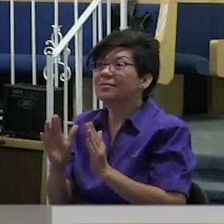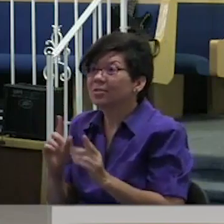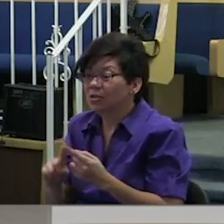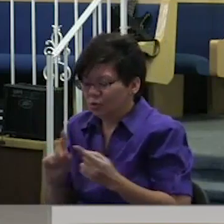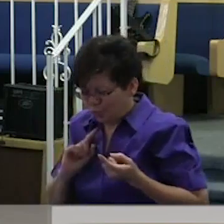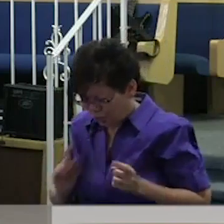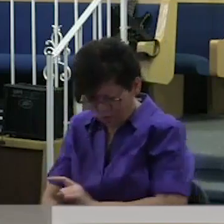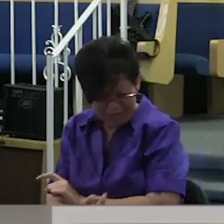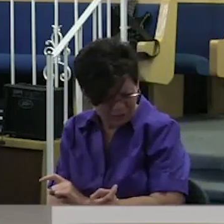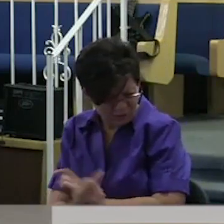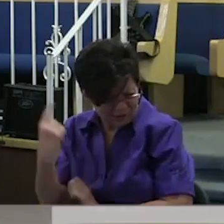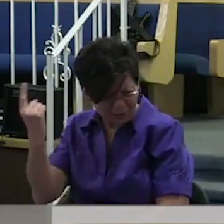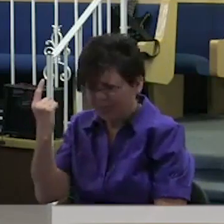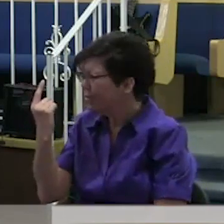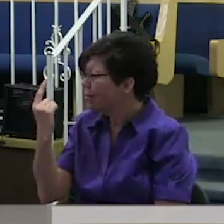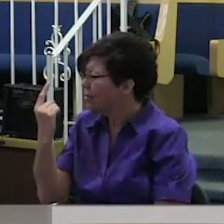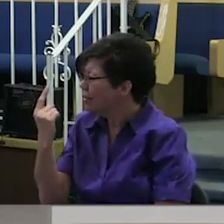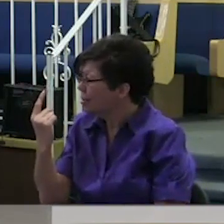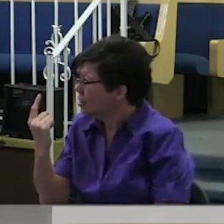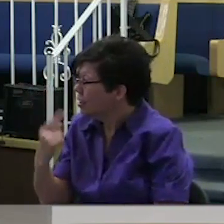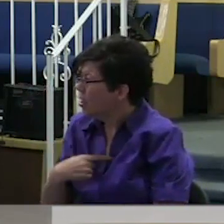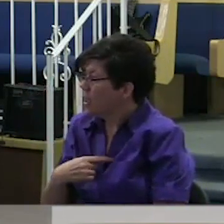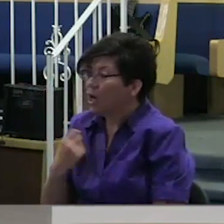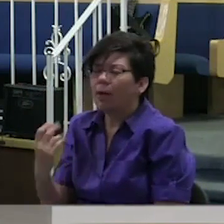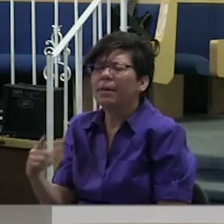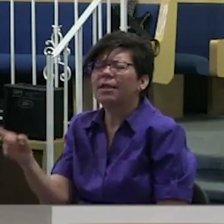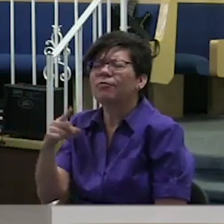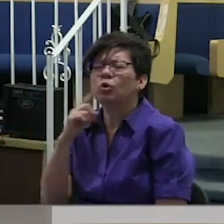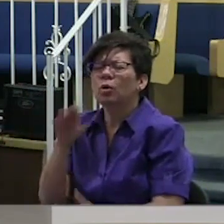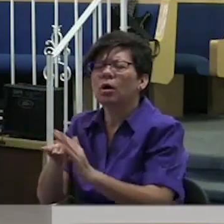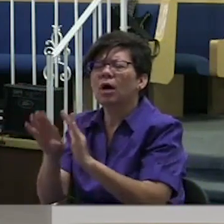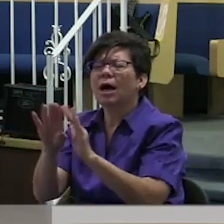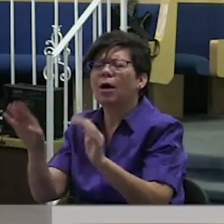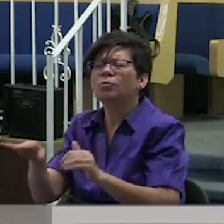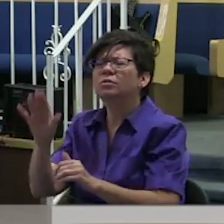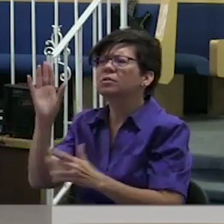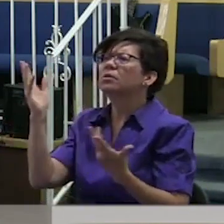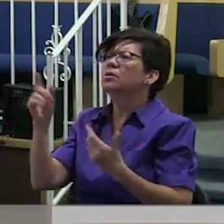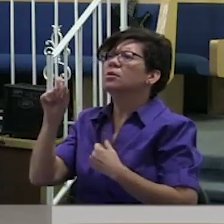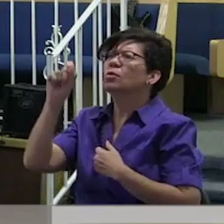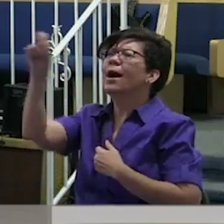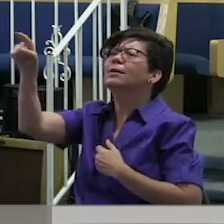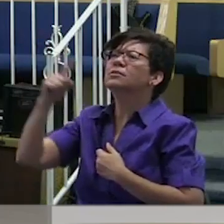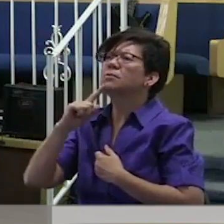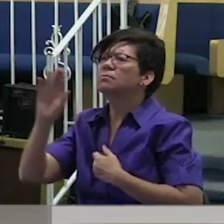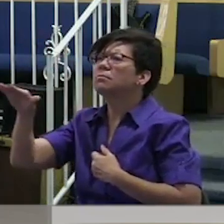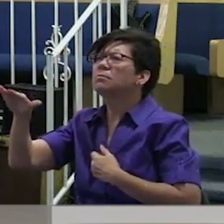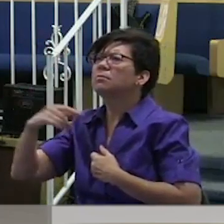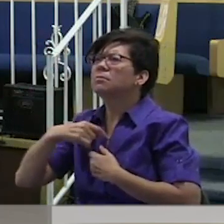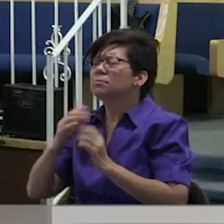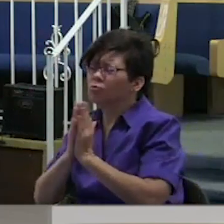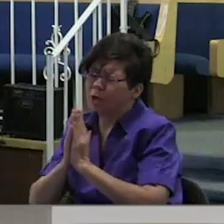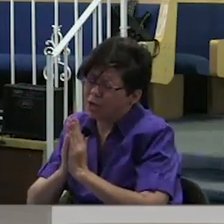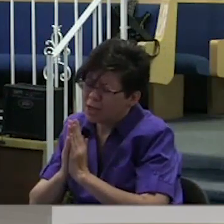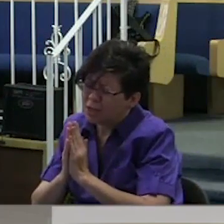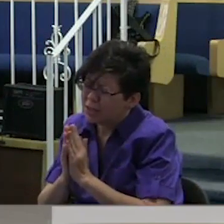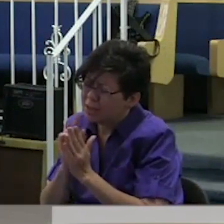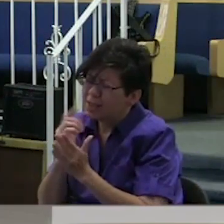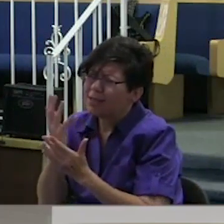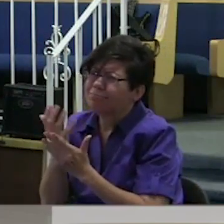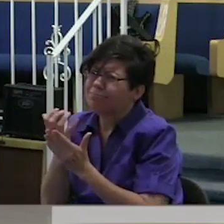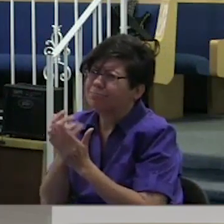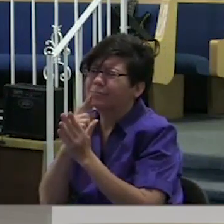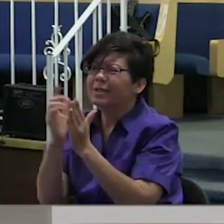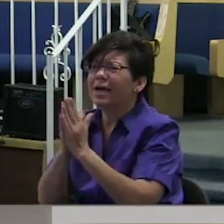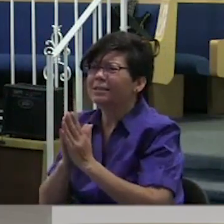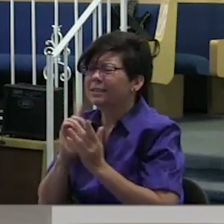to change something. How many of us come into the house of God, and as we pray to God, we're asking God to